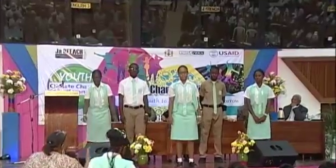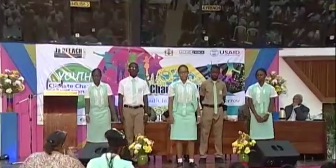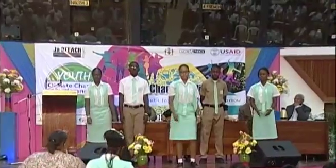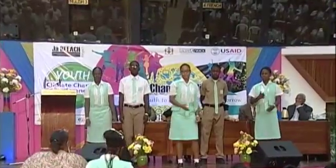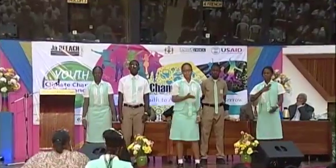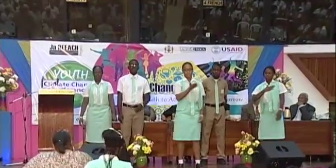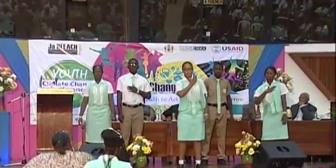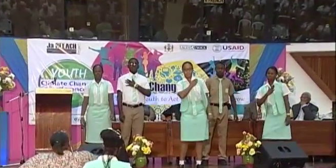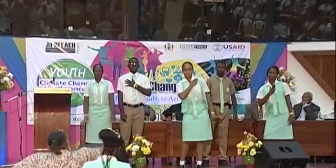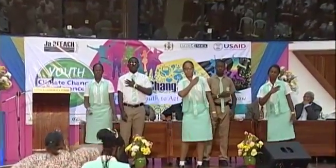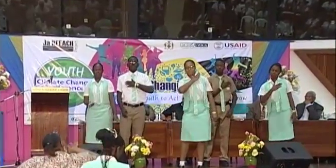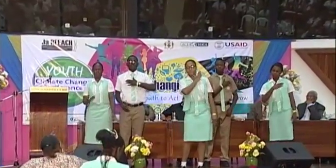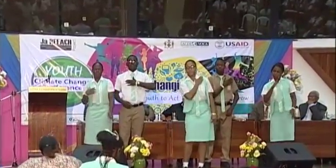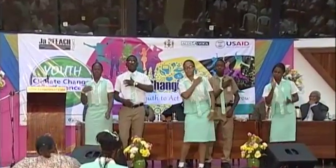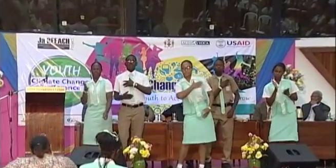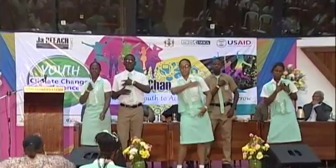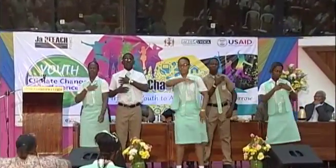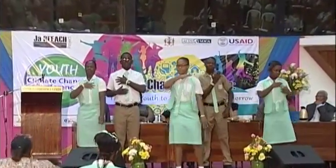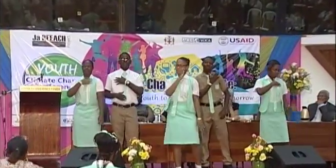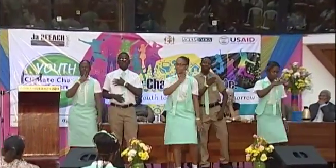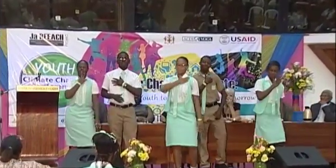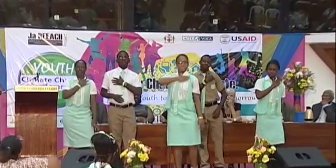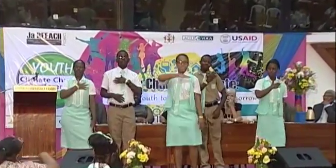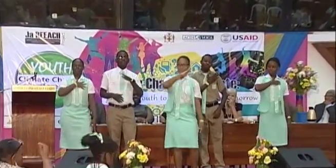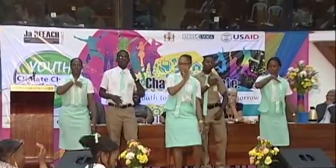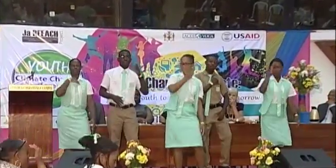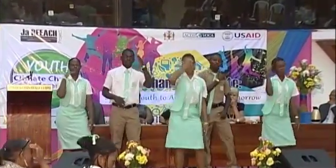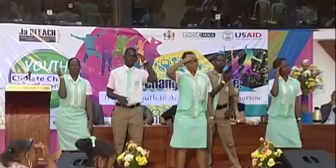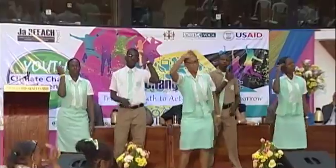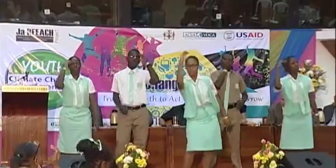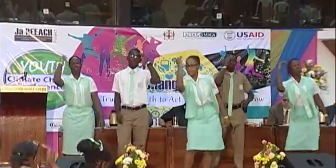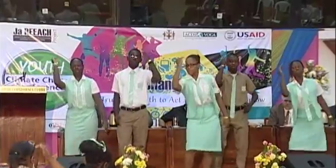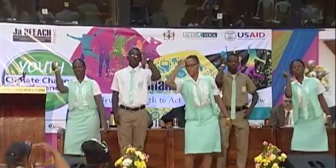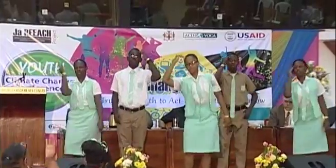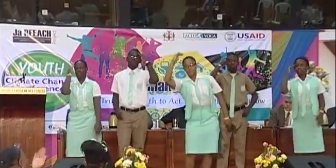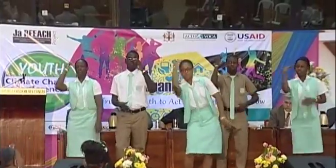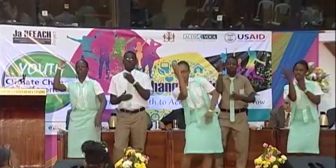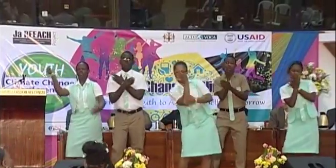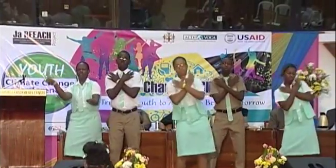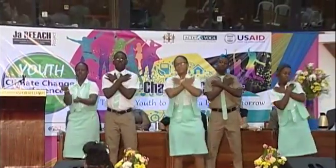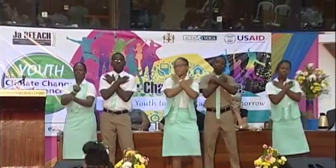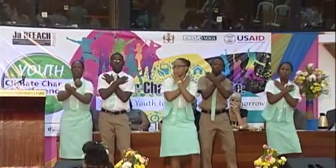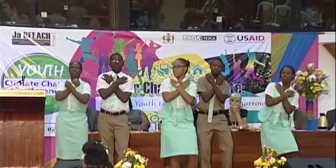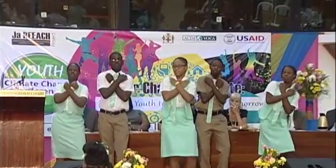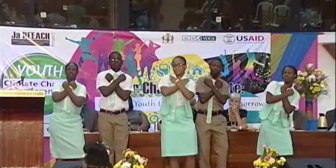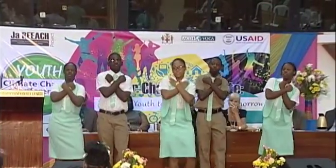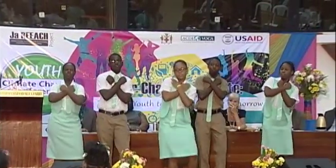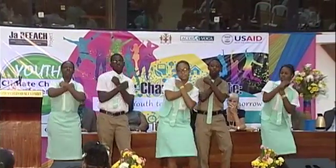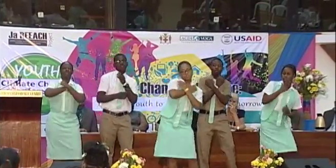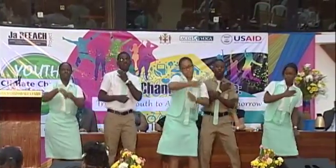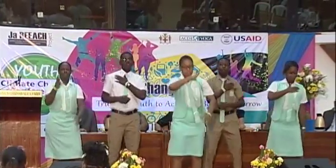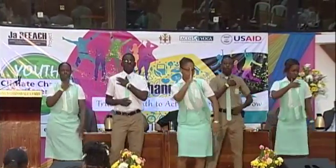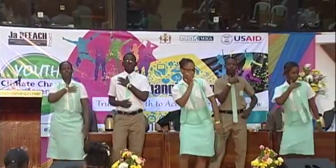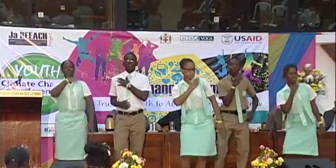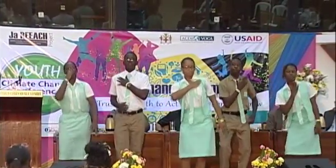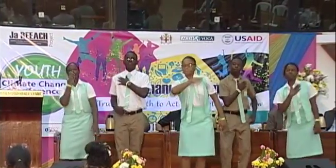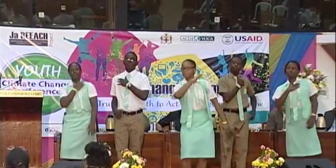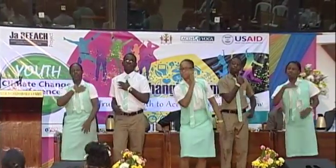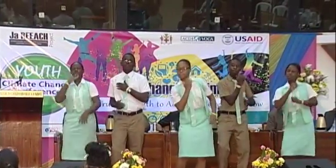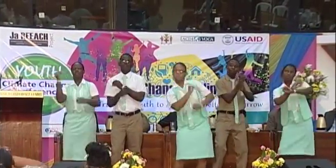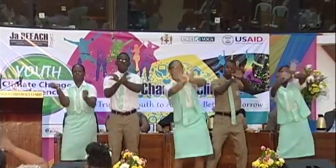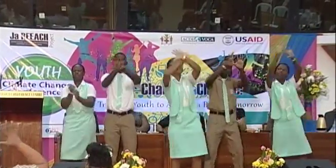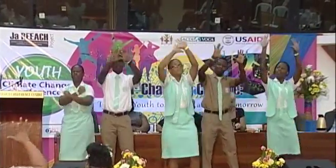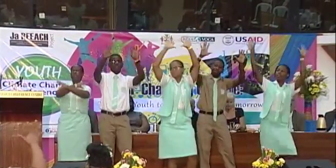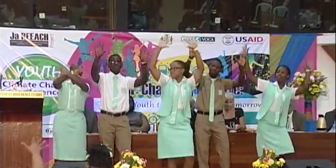There's a place in your heart, and I know that it is love. And this place is